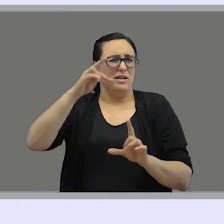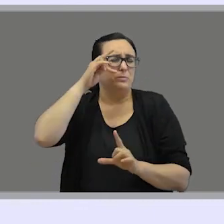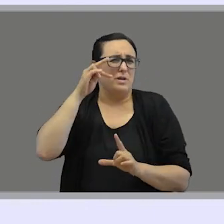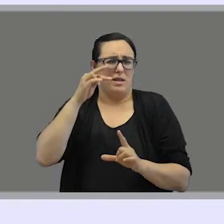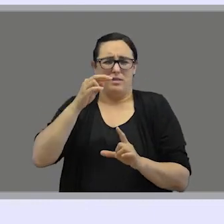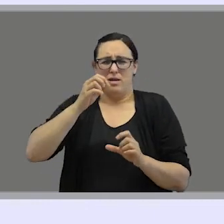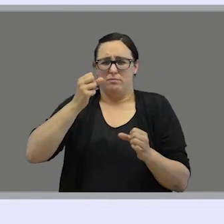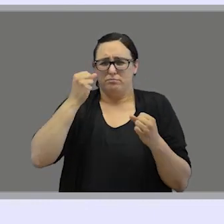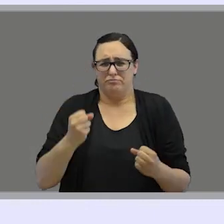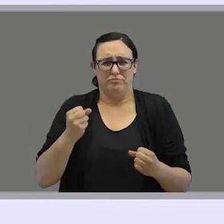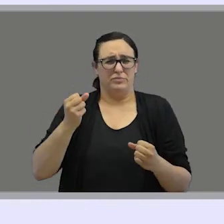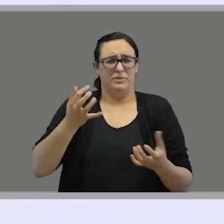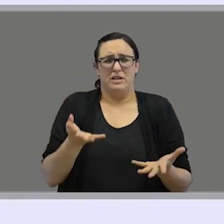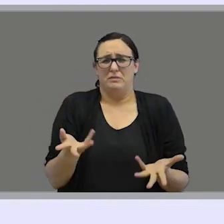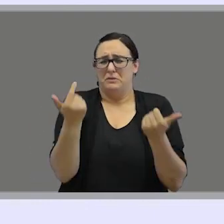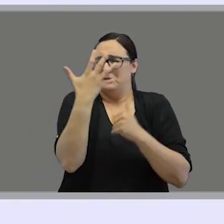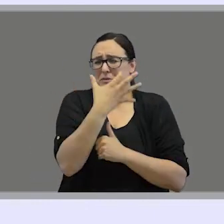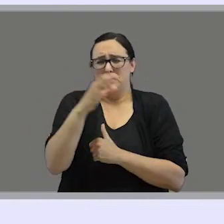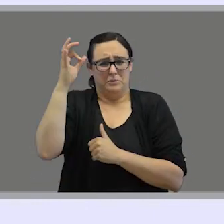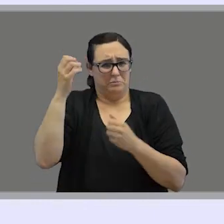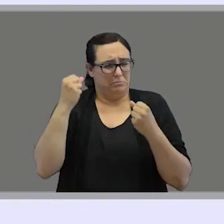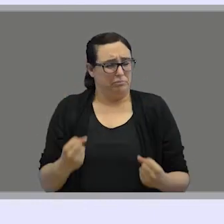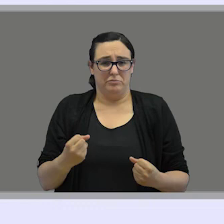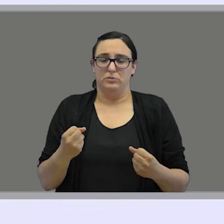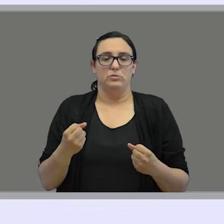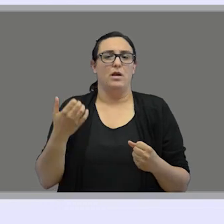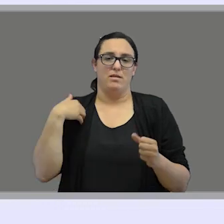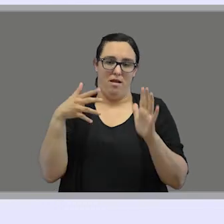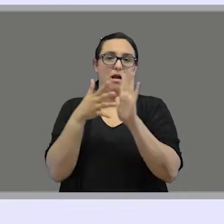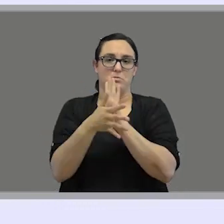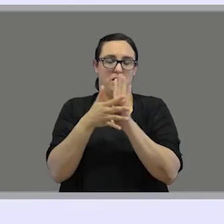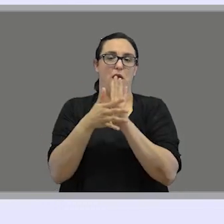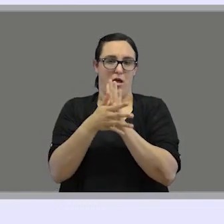highly experienced interpreters, as we have explained in this previous section.